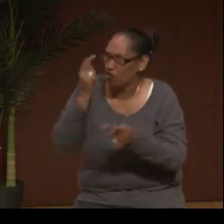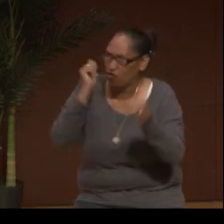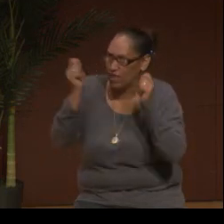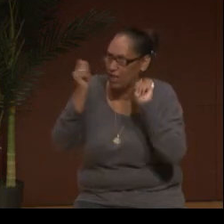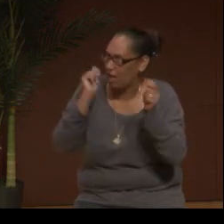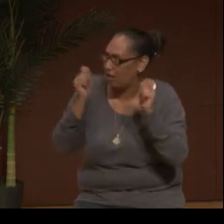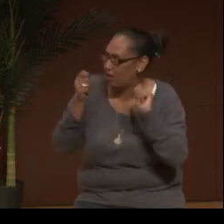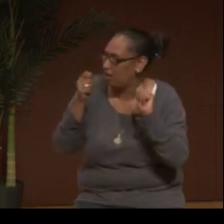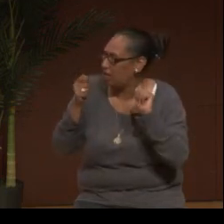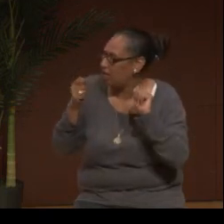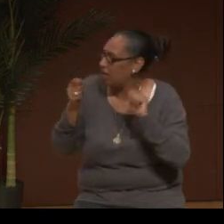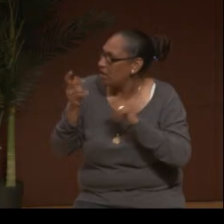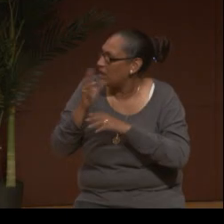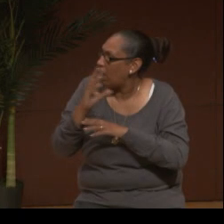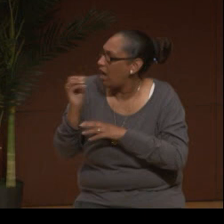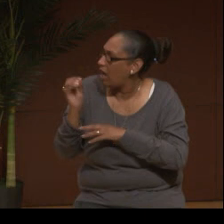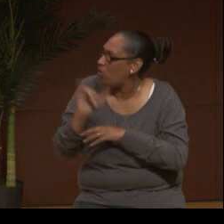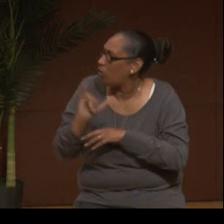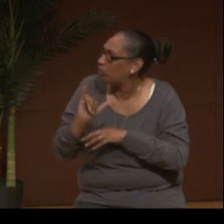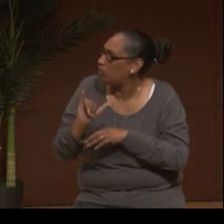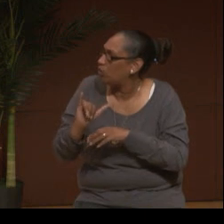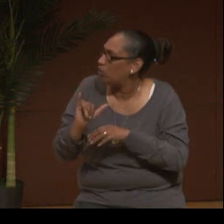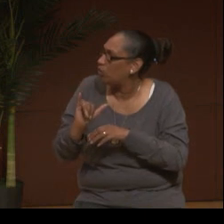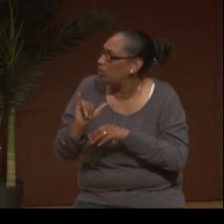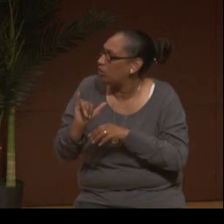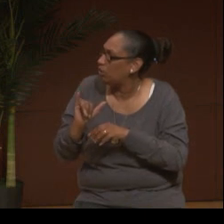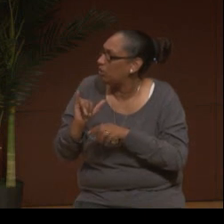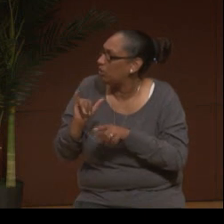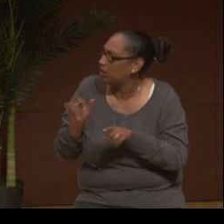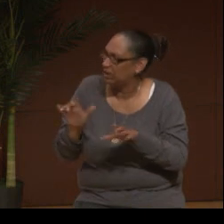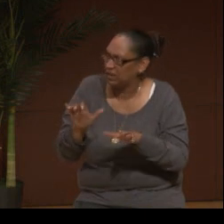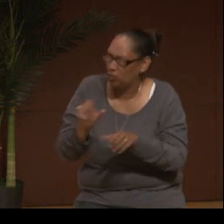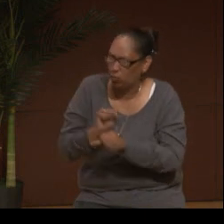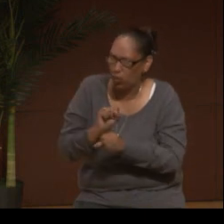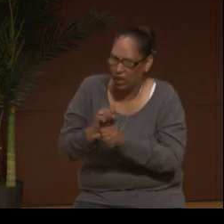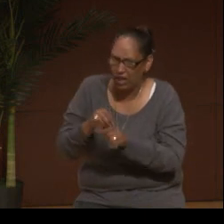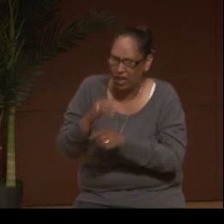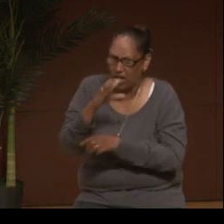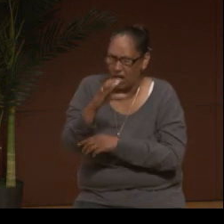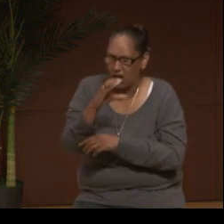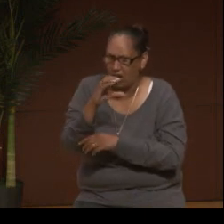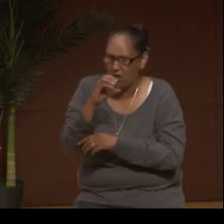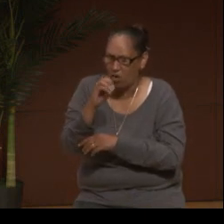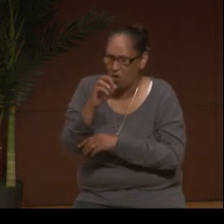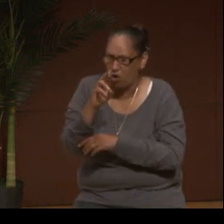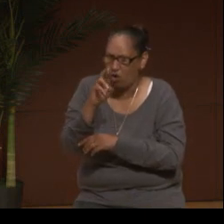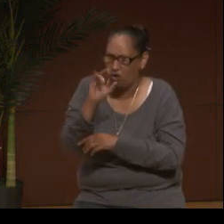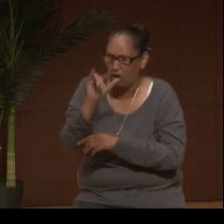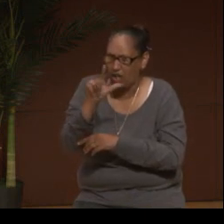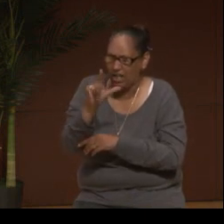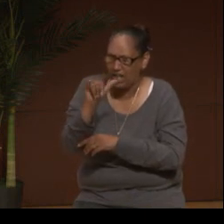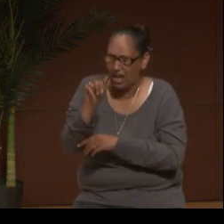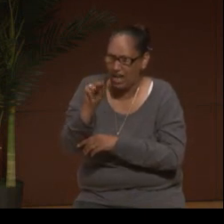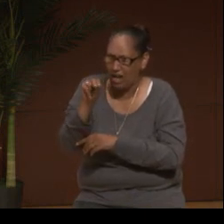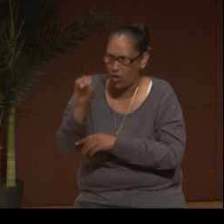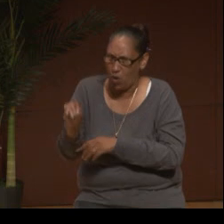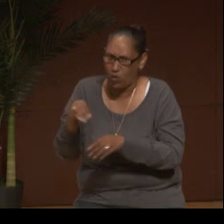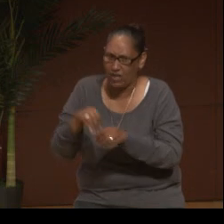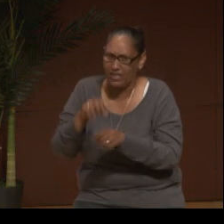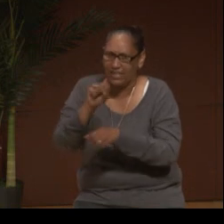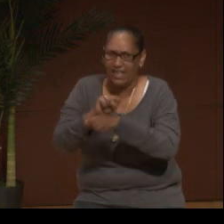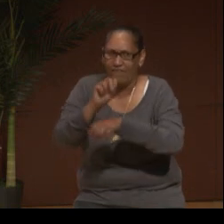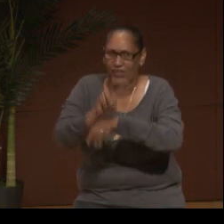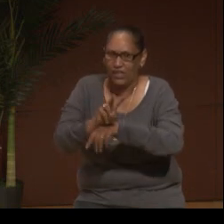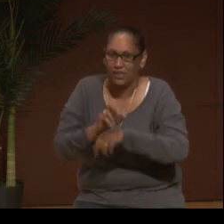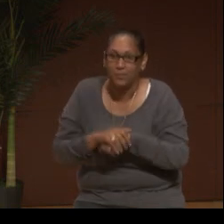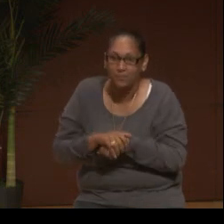Trinidad. And I also have done some work with the Garifuna or Kalinago, in St. Vincent. Okay? There's a third